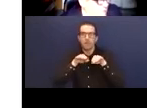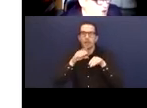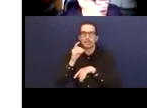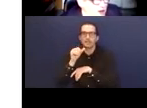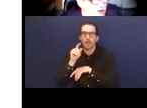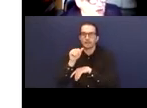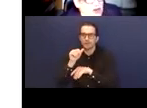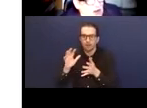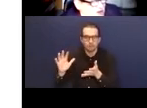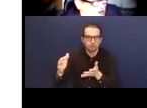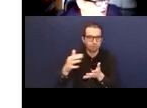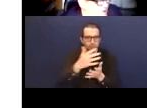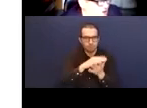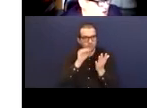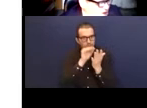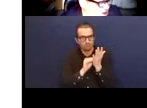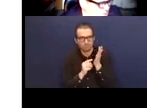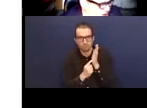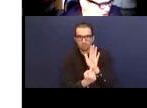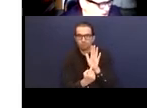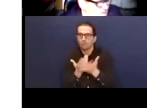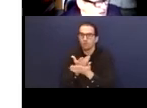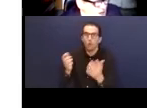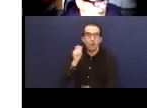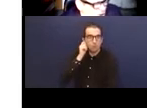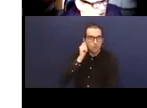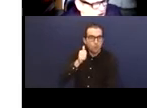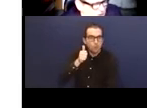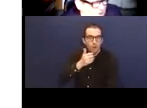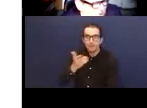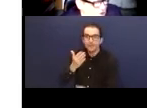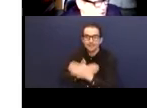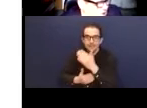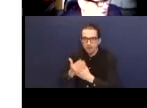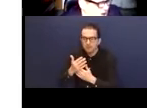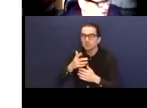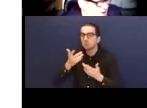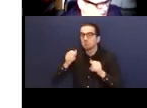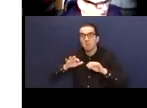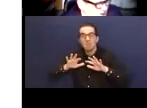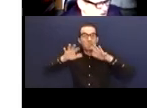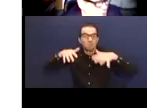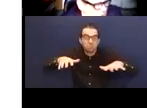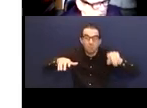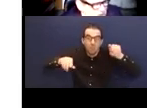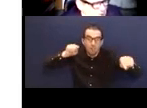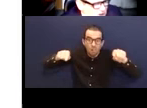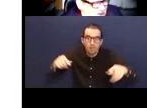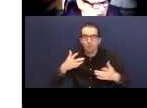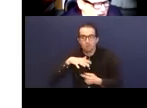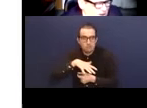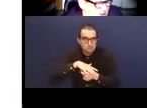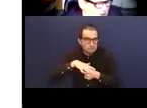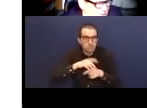recommending government change its collection of statistics methods. And we urge our government to ensure that the data and statistics on women with